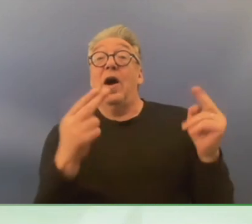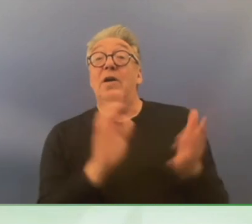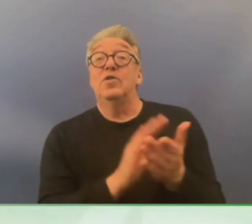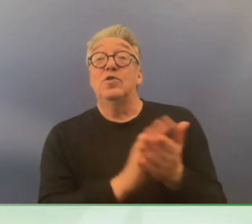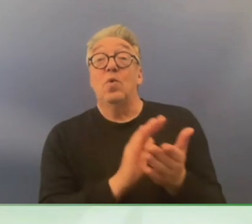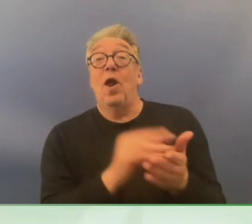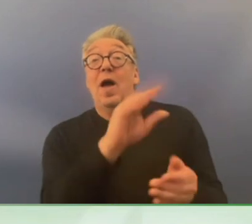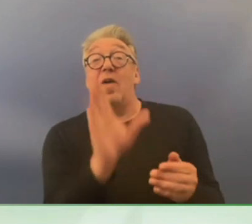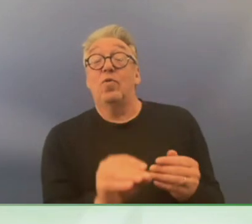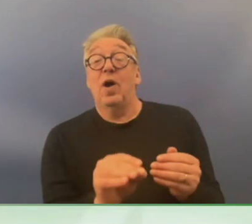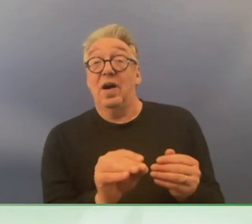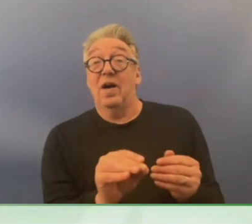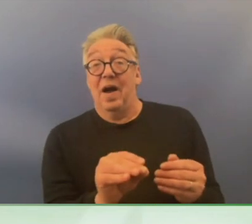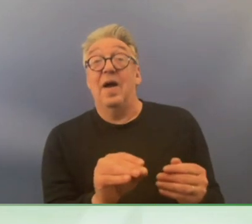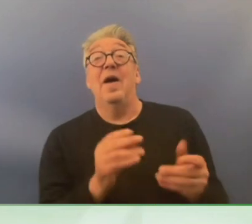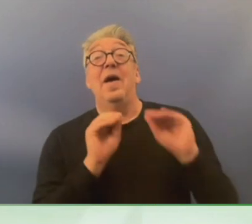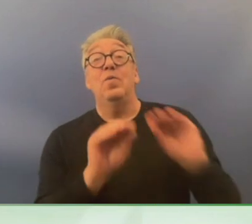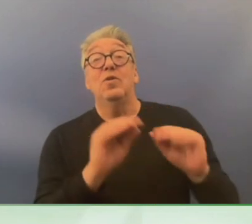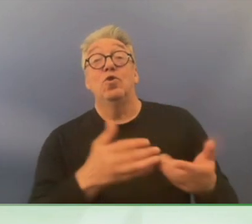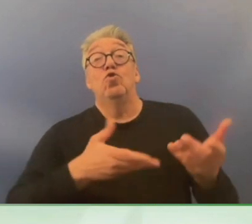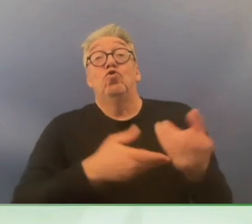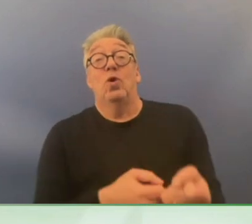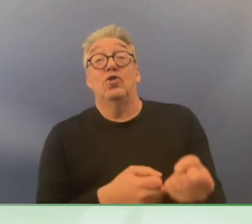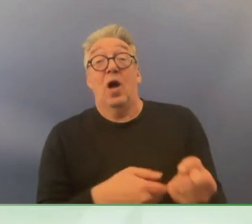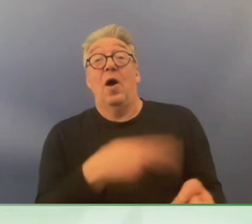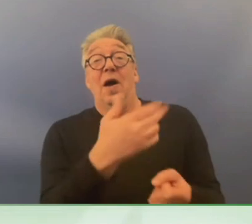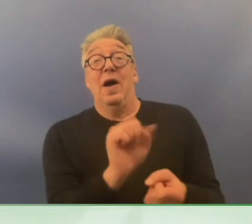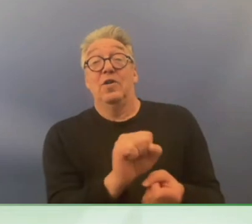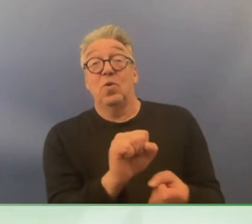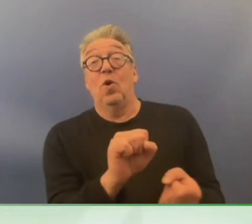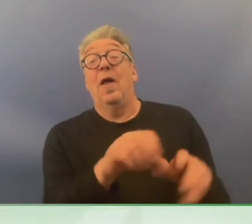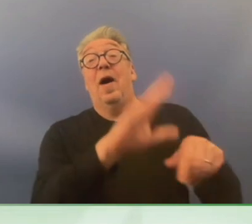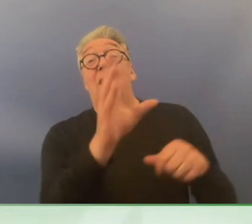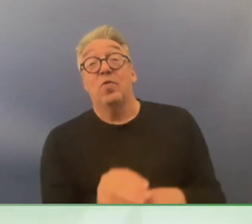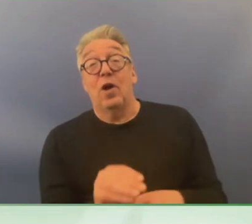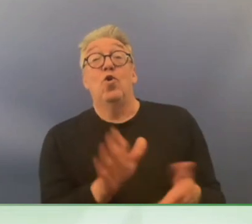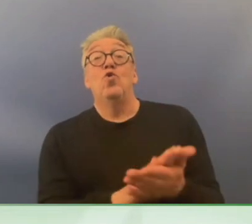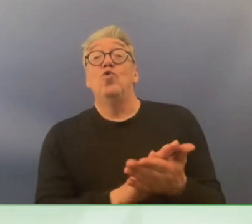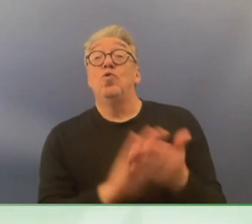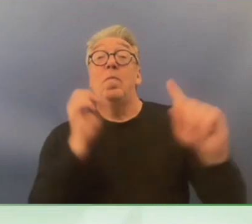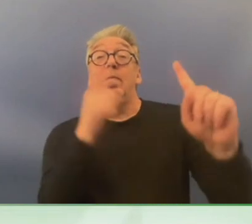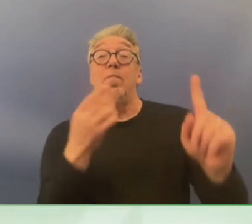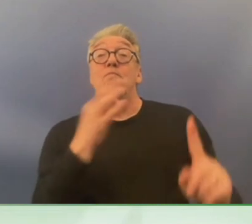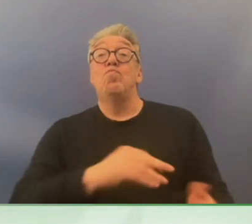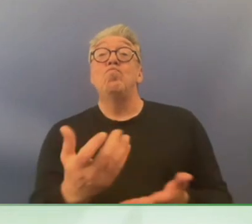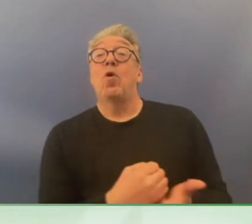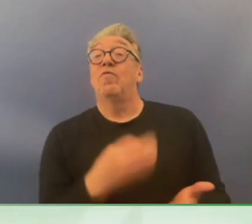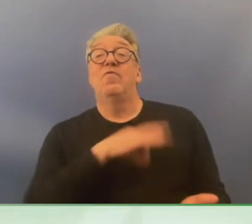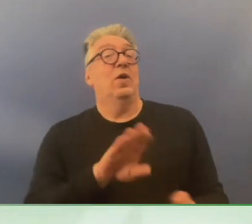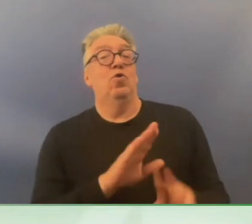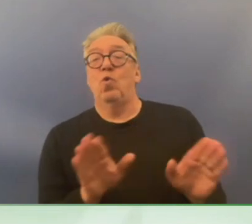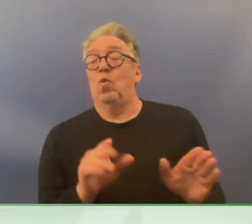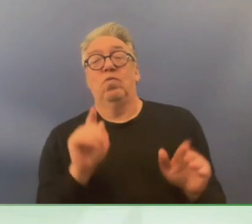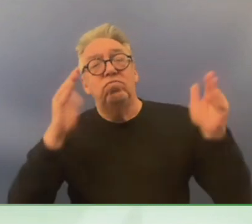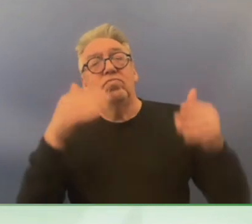in South Africa. iSchoolAfrica Education Trust is a non-profit organization bringing educational technology